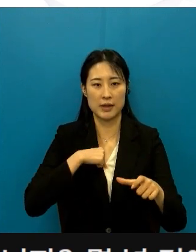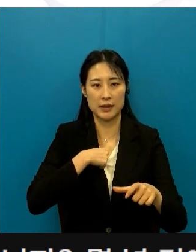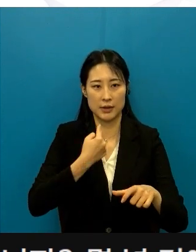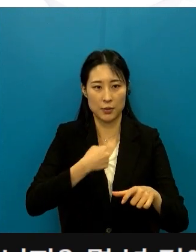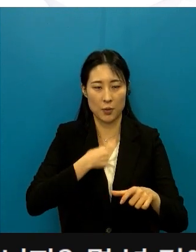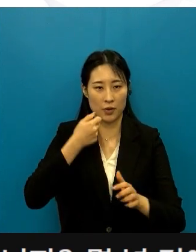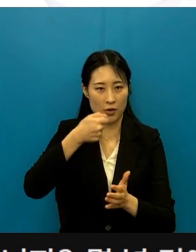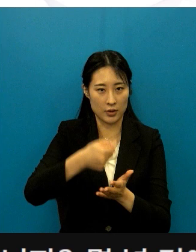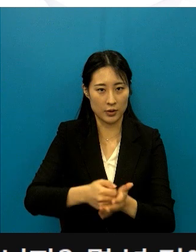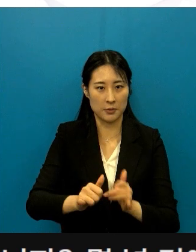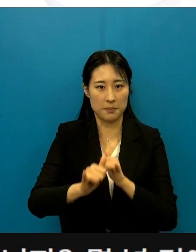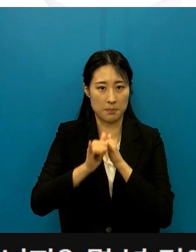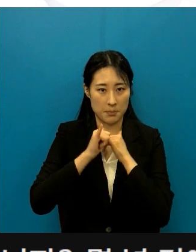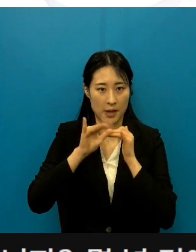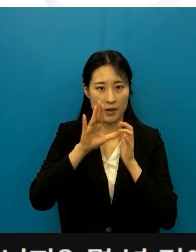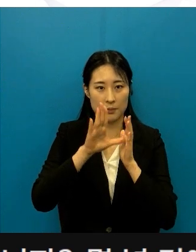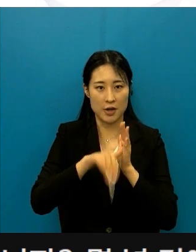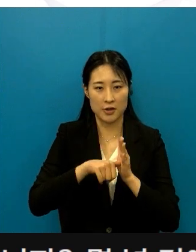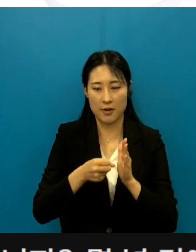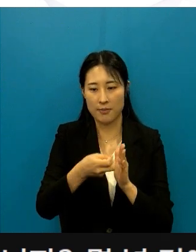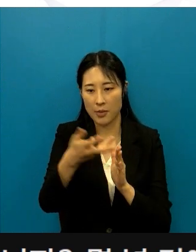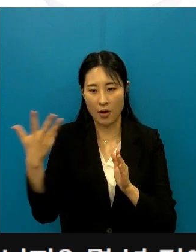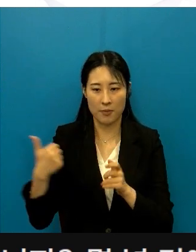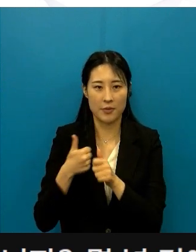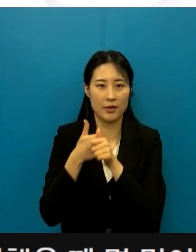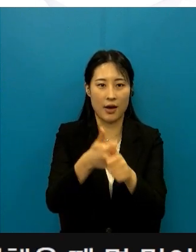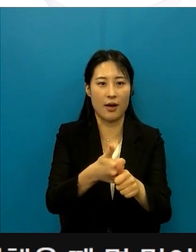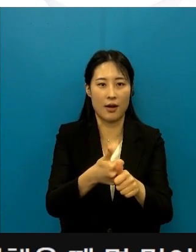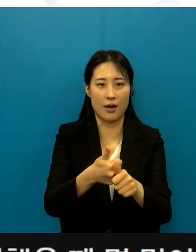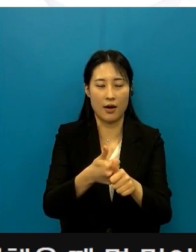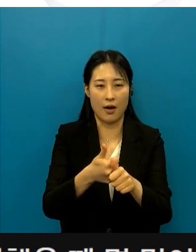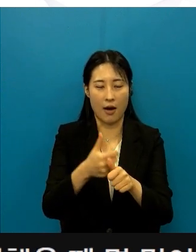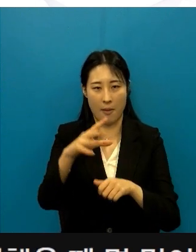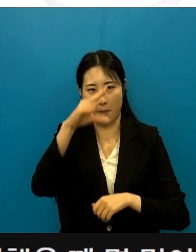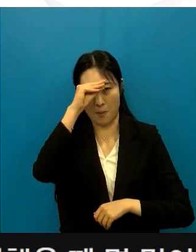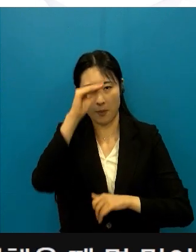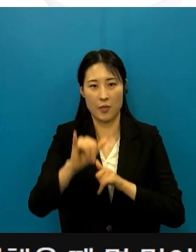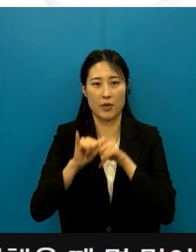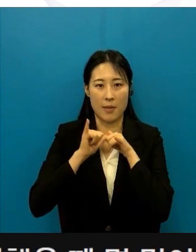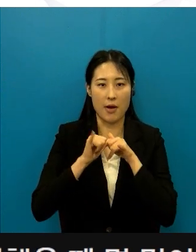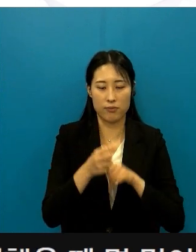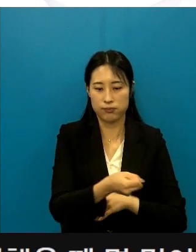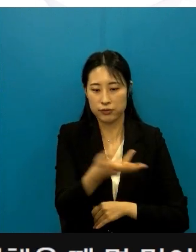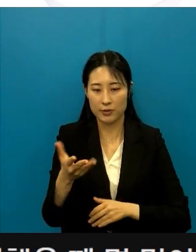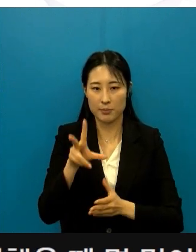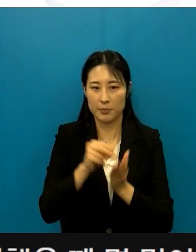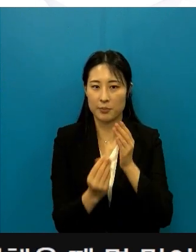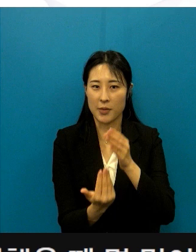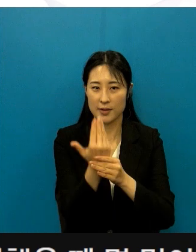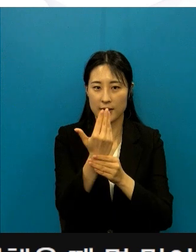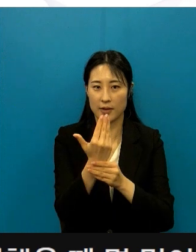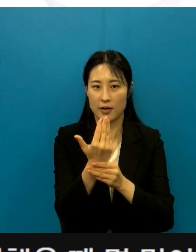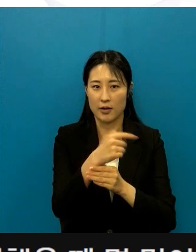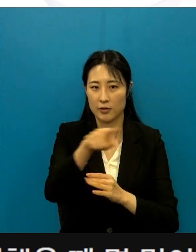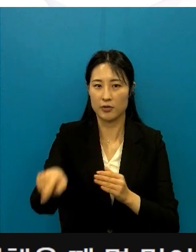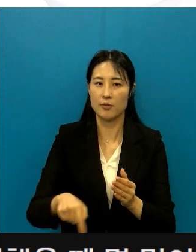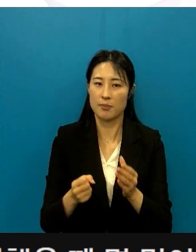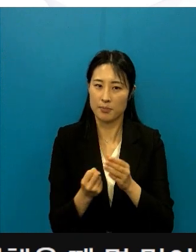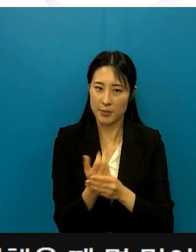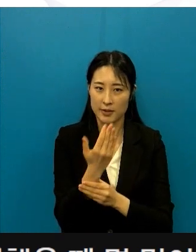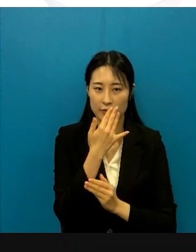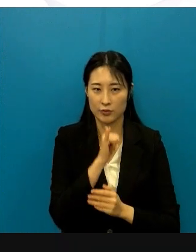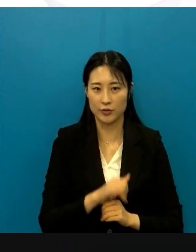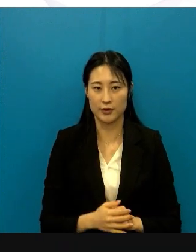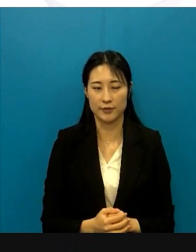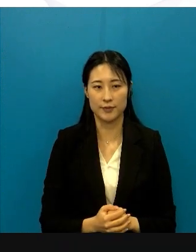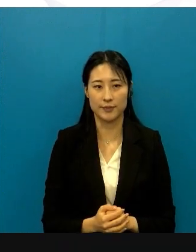could happen, but I'm not sure how many people had a